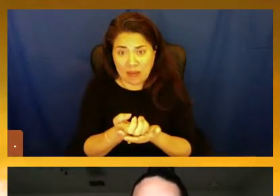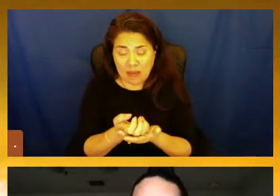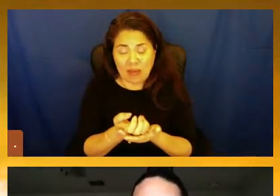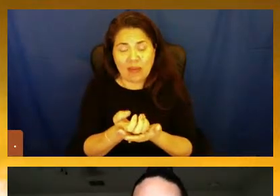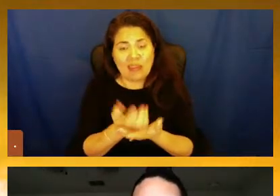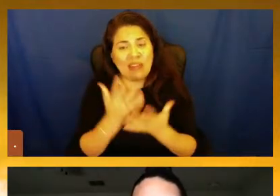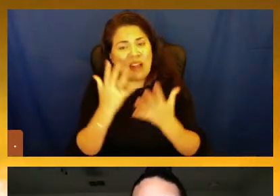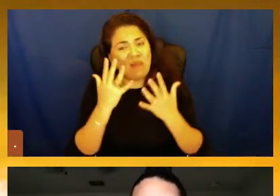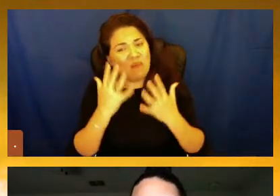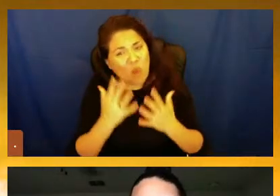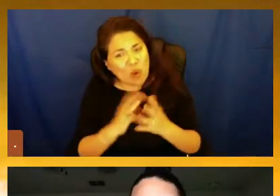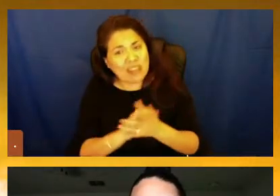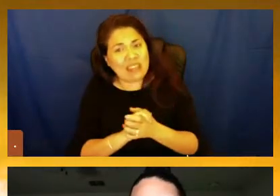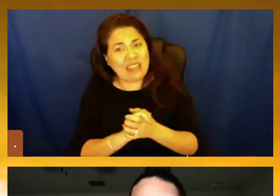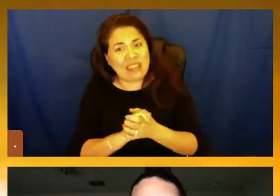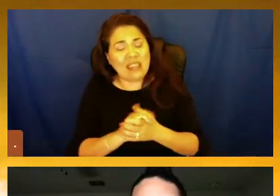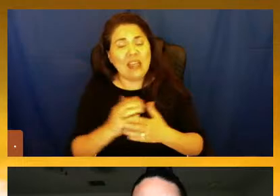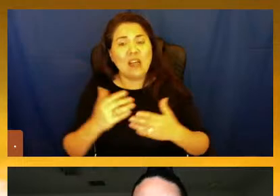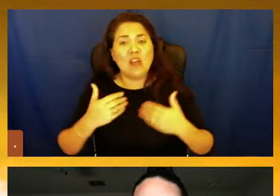have